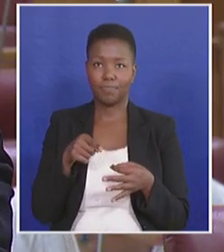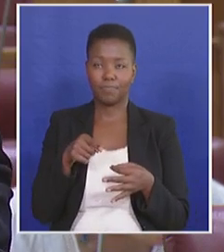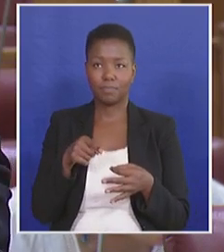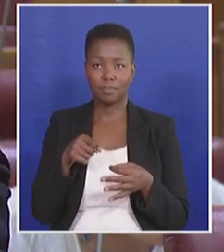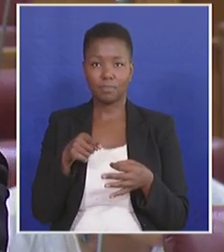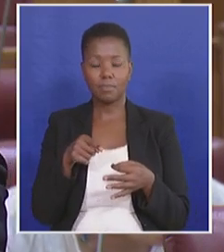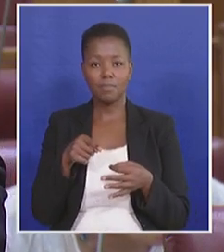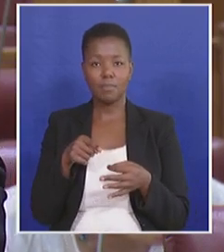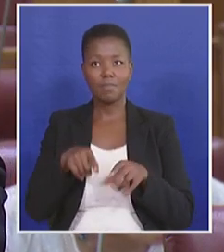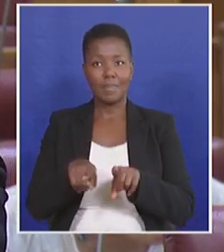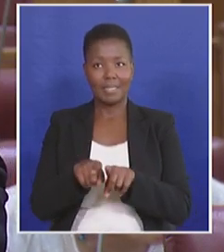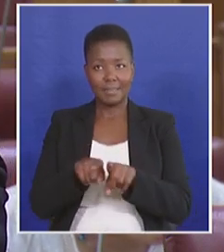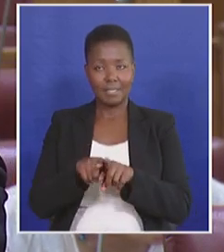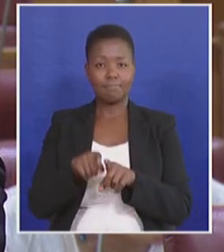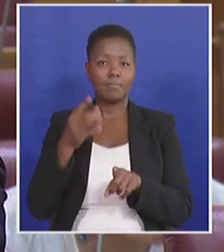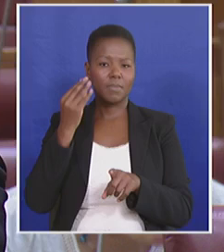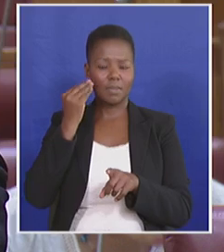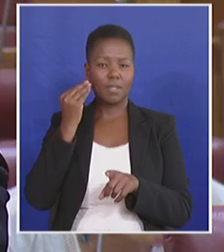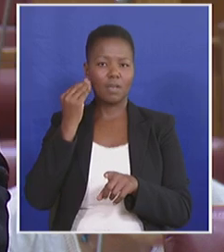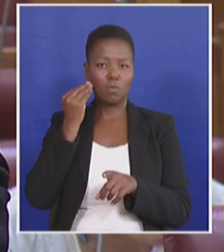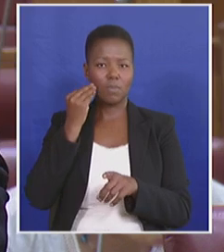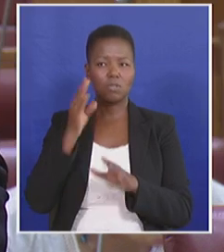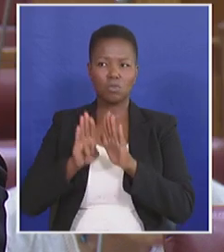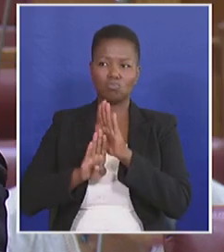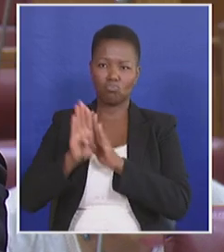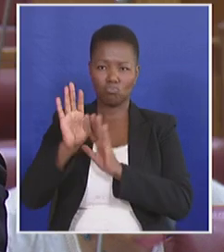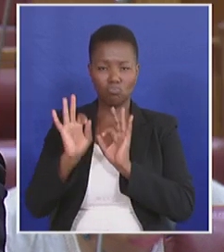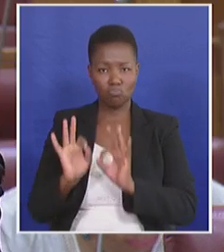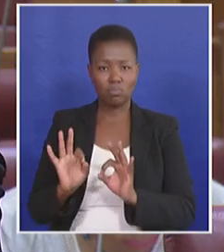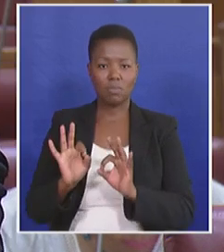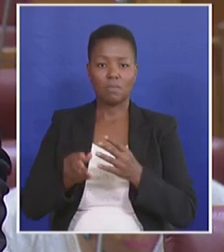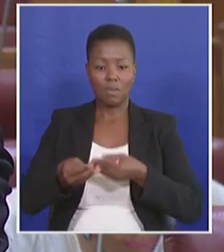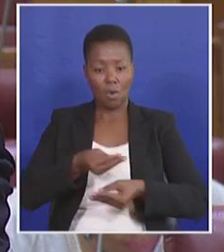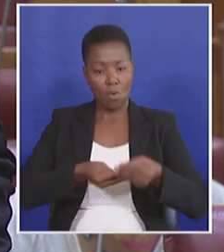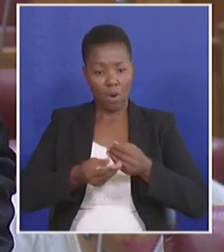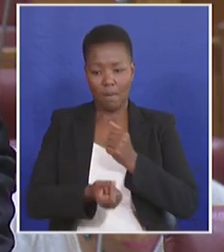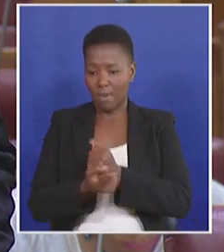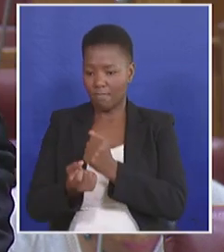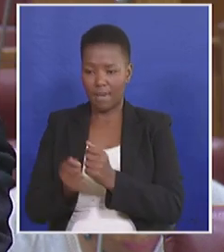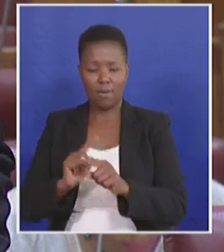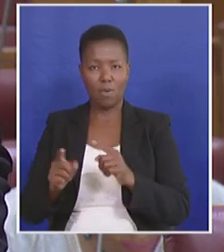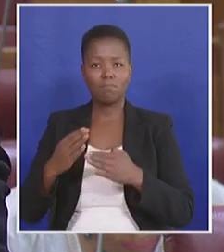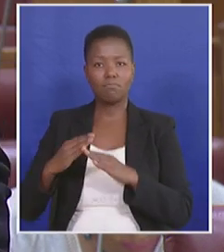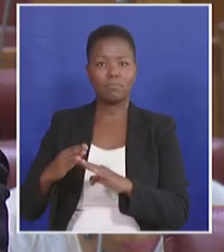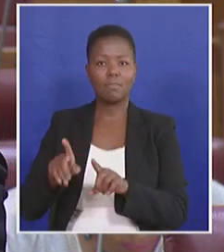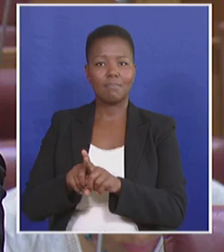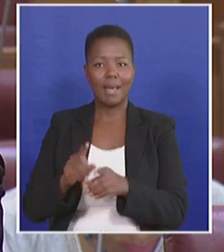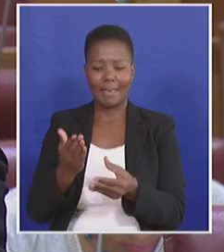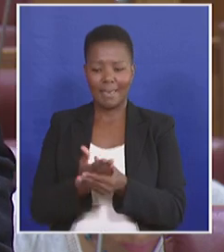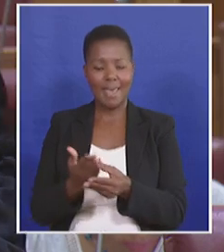improving our data integrity and prevent potential corrupt activities such as lost case